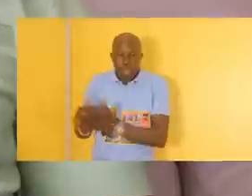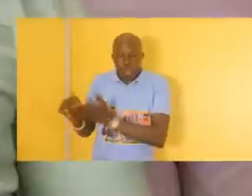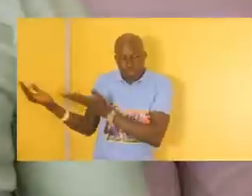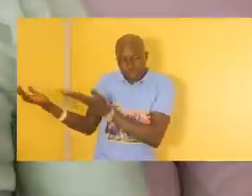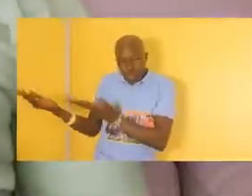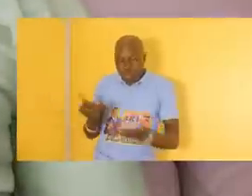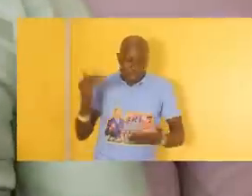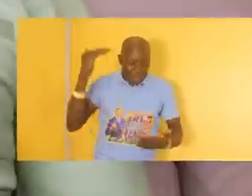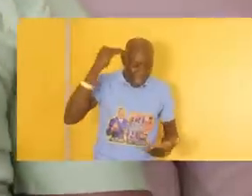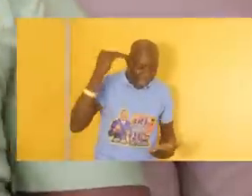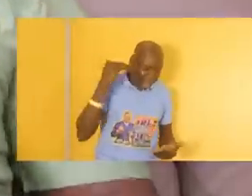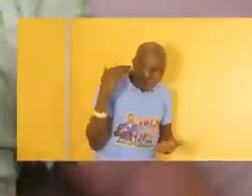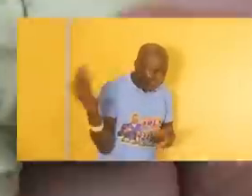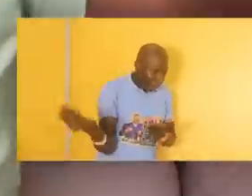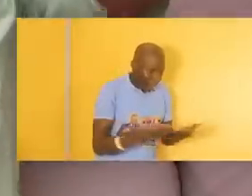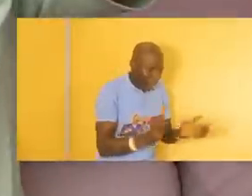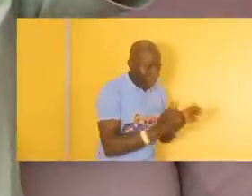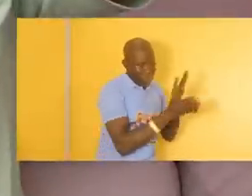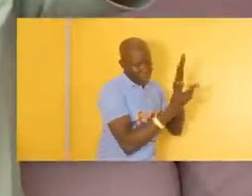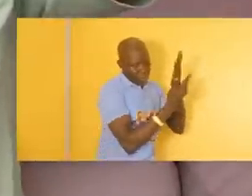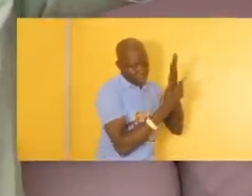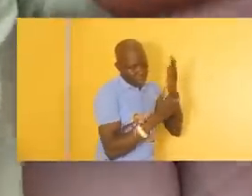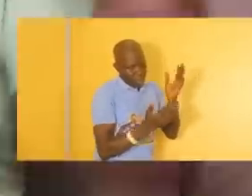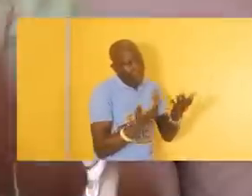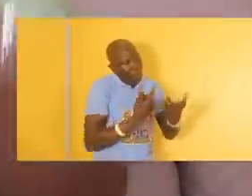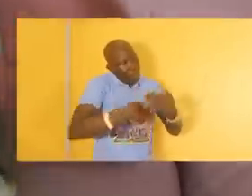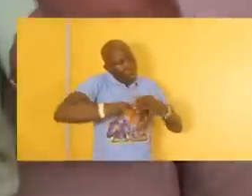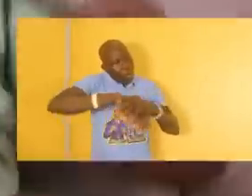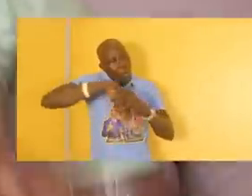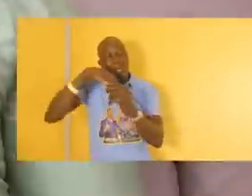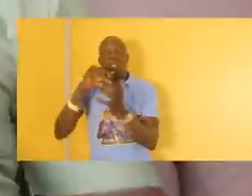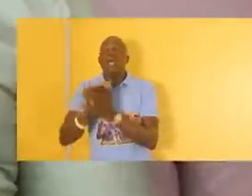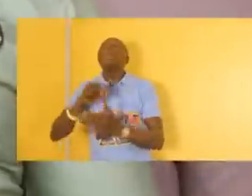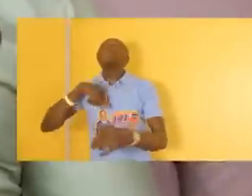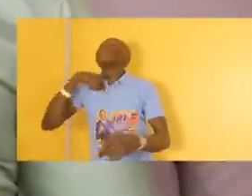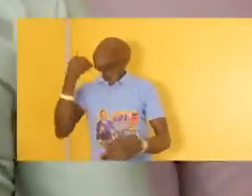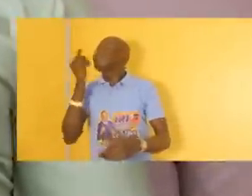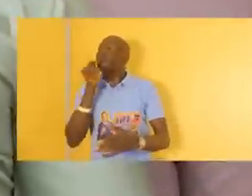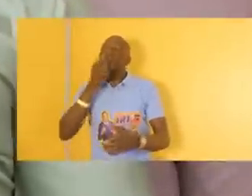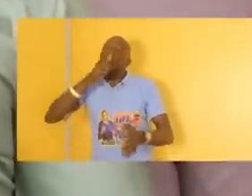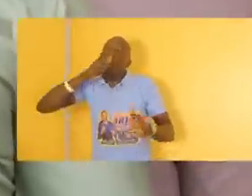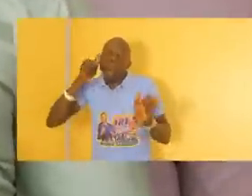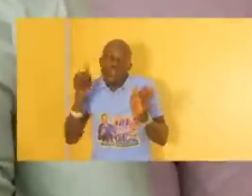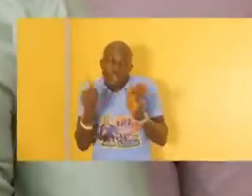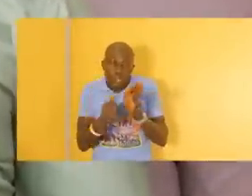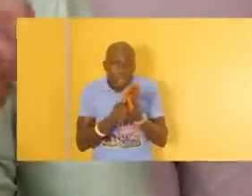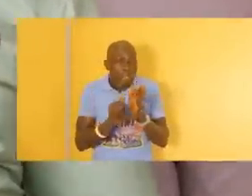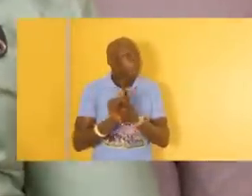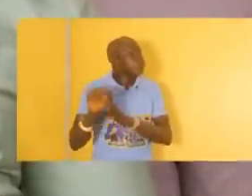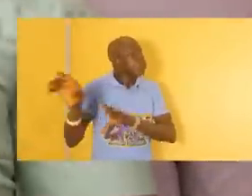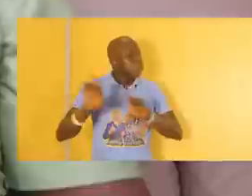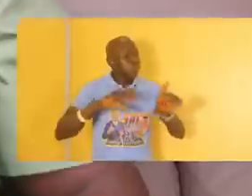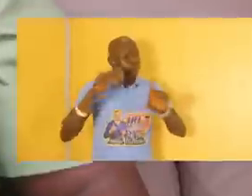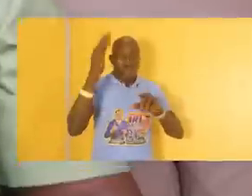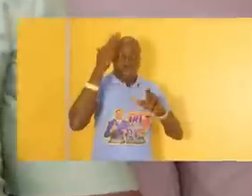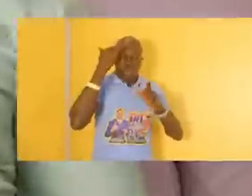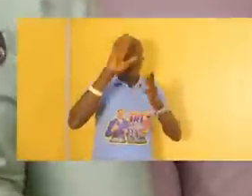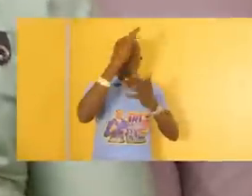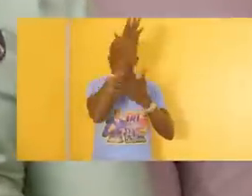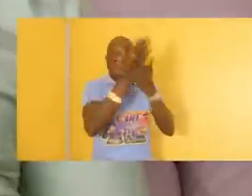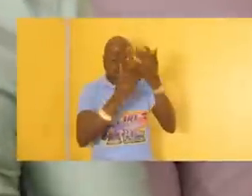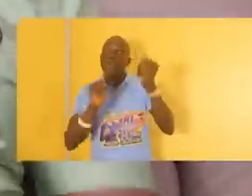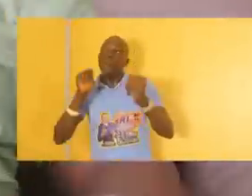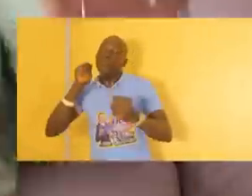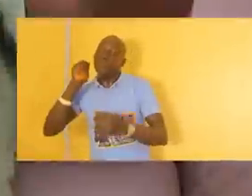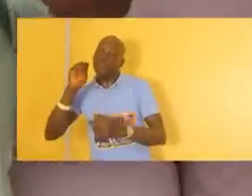akobi e. Father and the first son. Gbogbo nba na oje kon na. There was never will cost any cost to you. Ojo ti akobi re ba ti la yo. The day your first